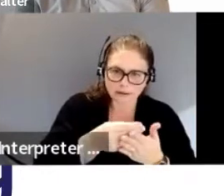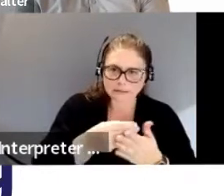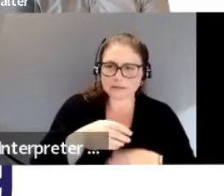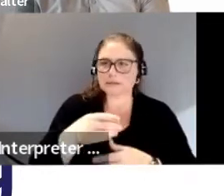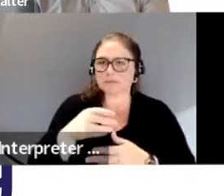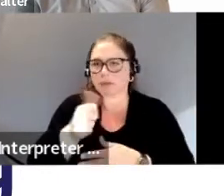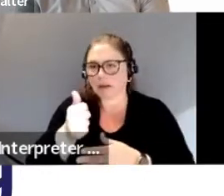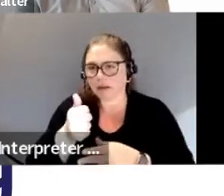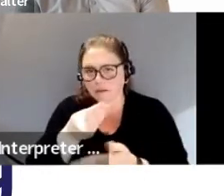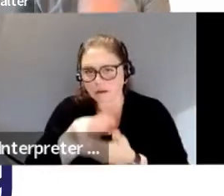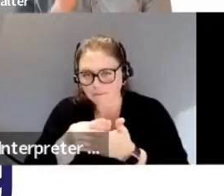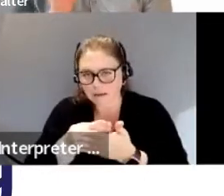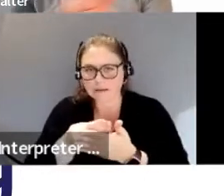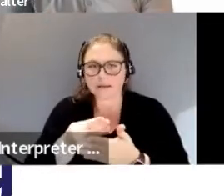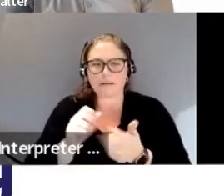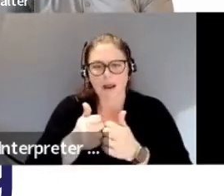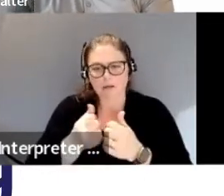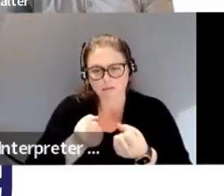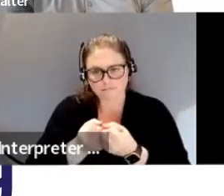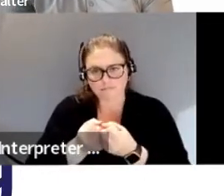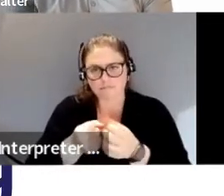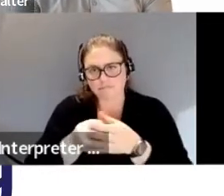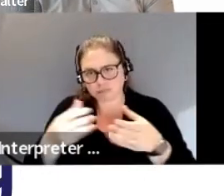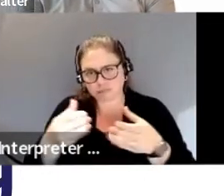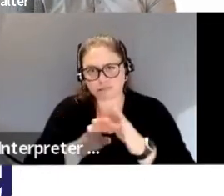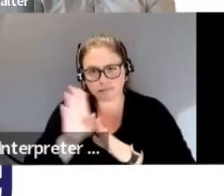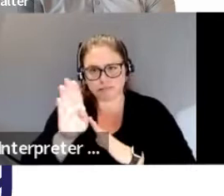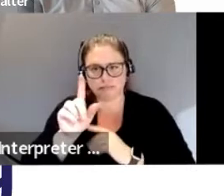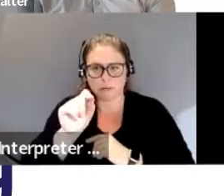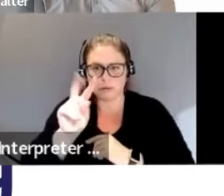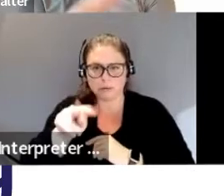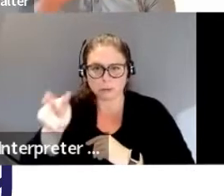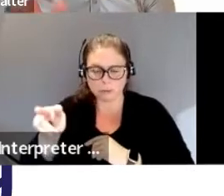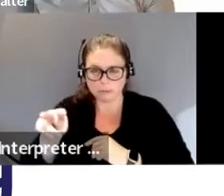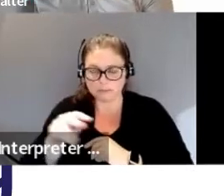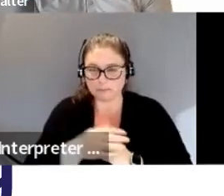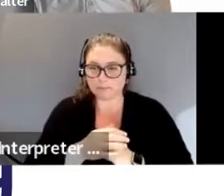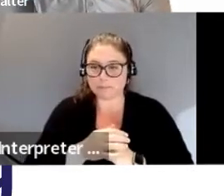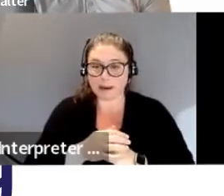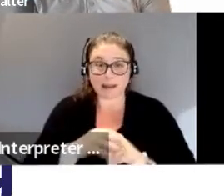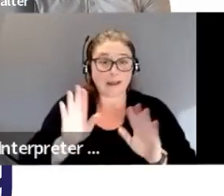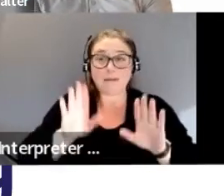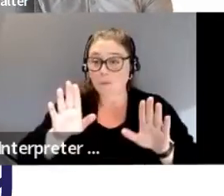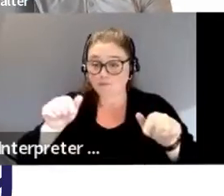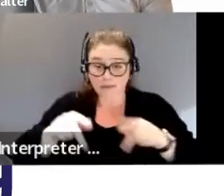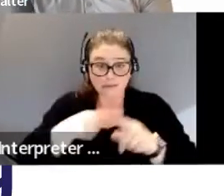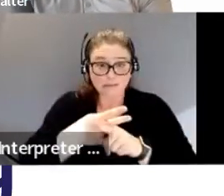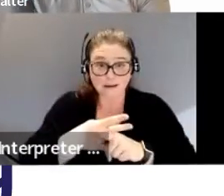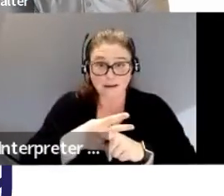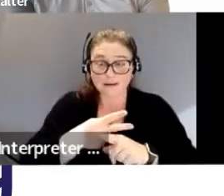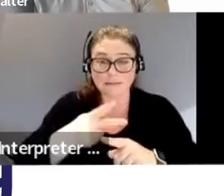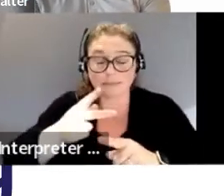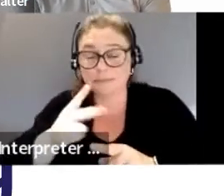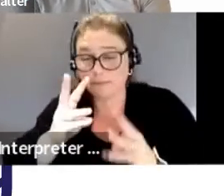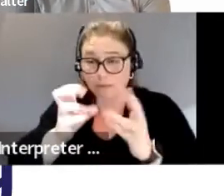successfully in 2022. And the great thing about a virtual conference is that I can drop as many links as I want in the chat, and you can easily click those links